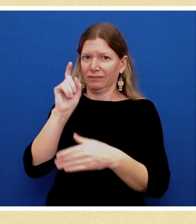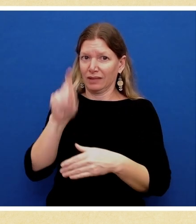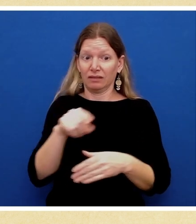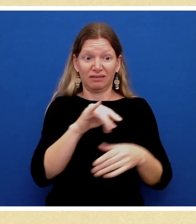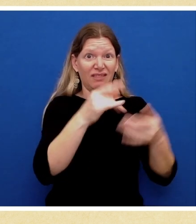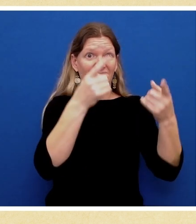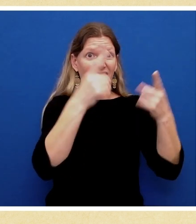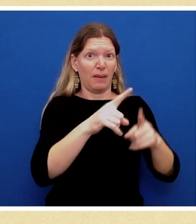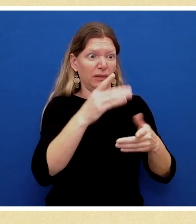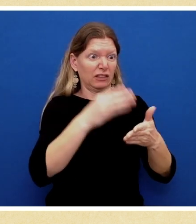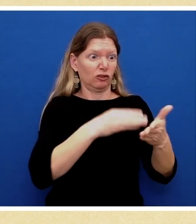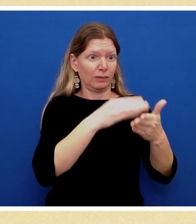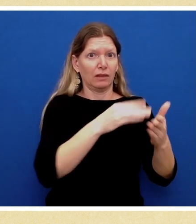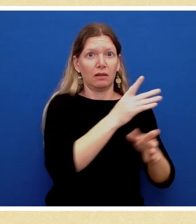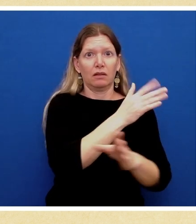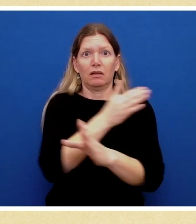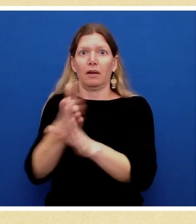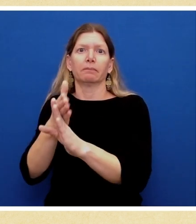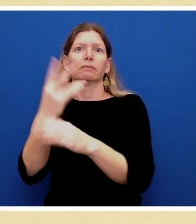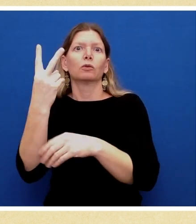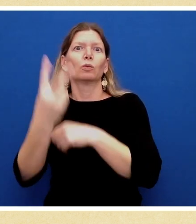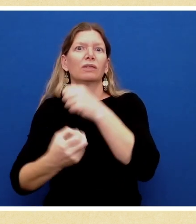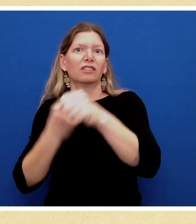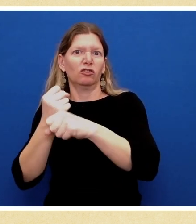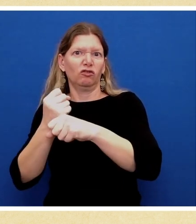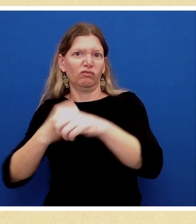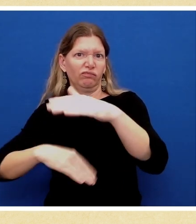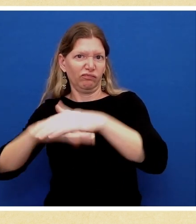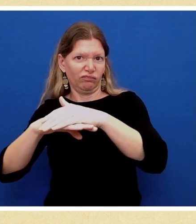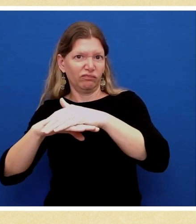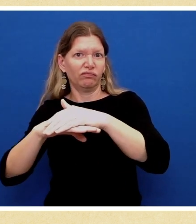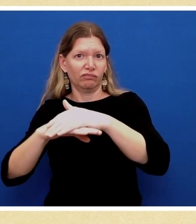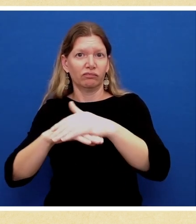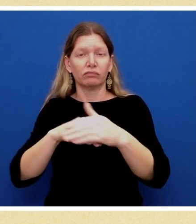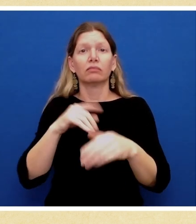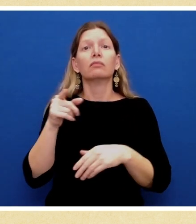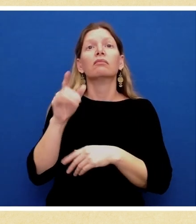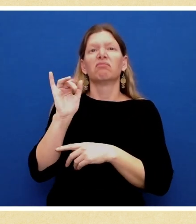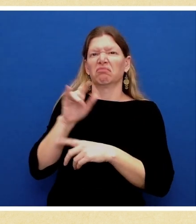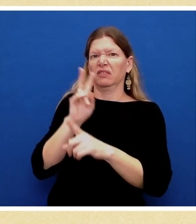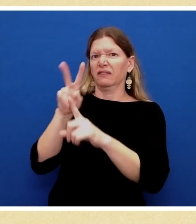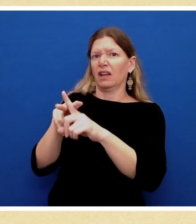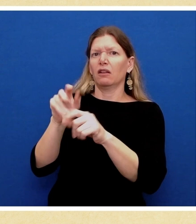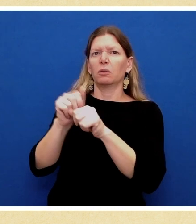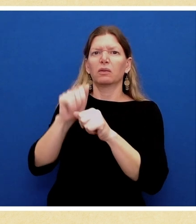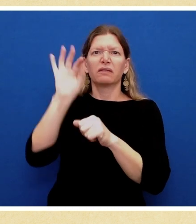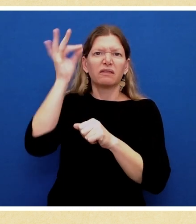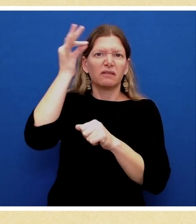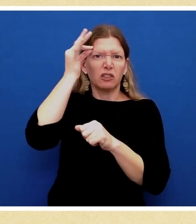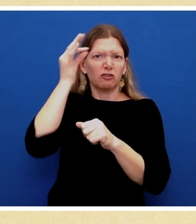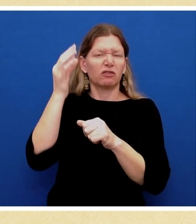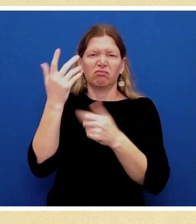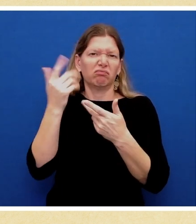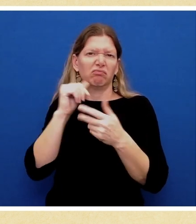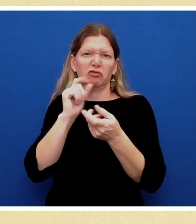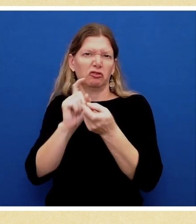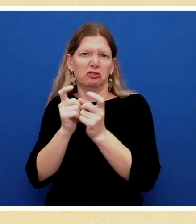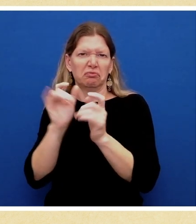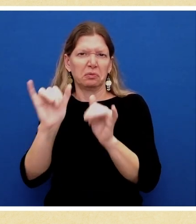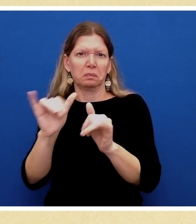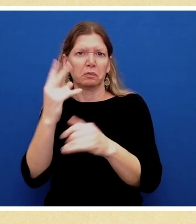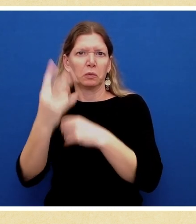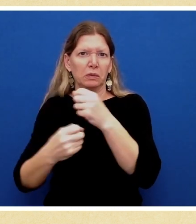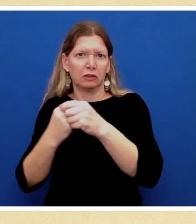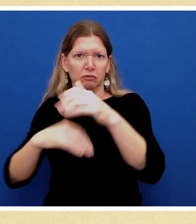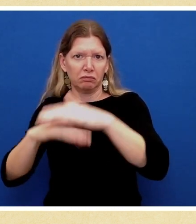2 years from the date of discrimination. Filing a complaint with a state or federal agency does not change this deadline.